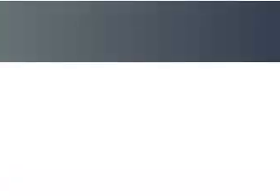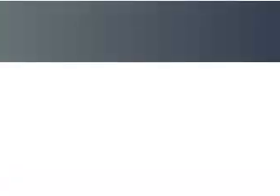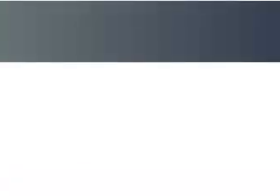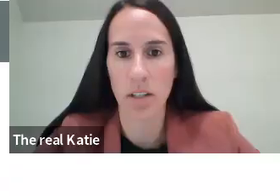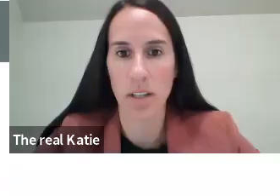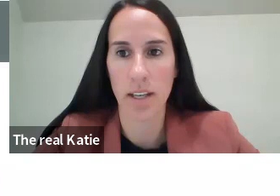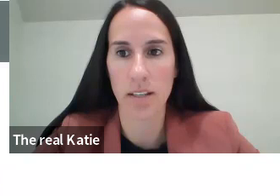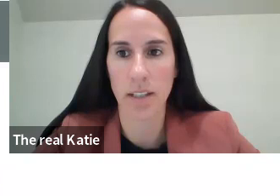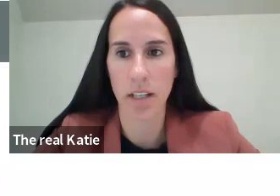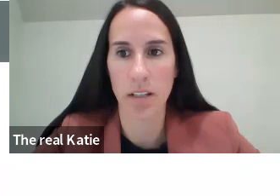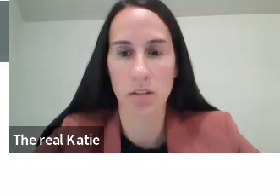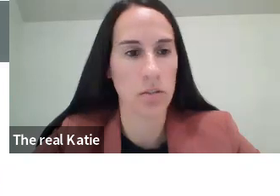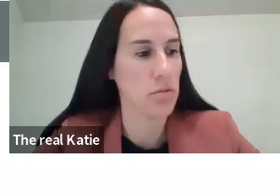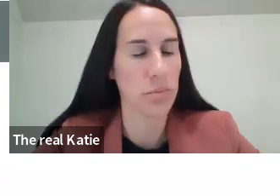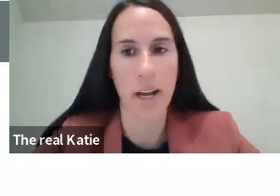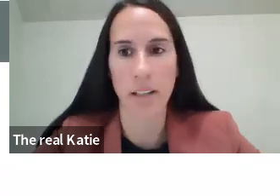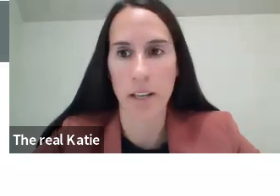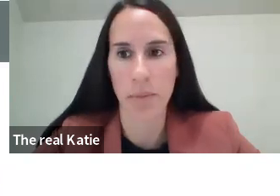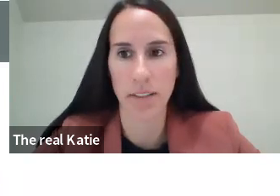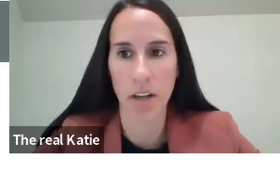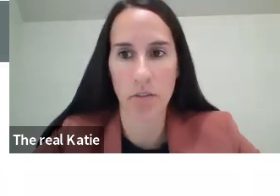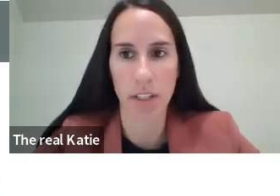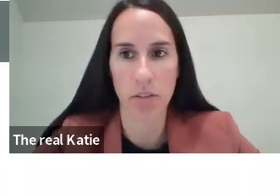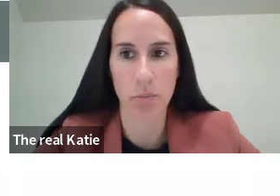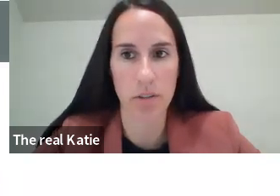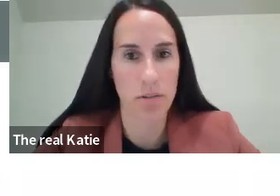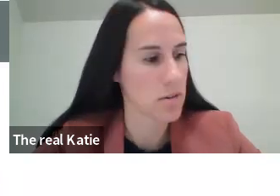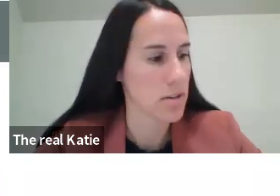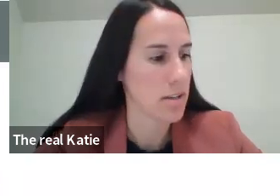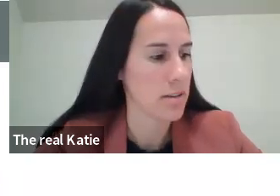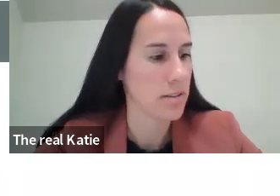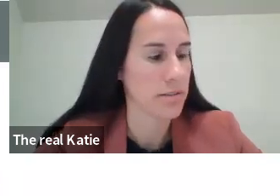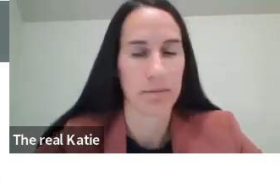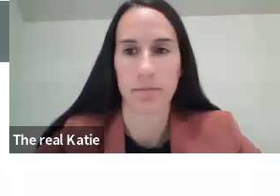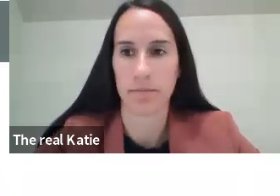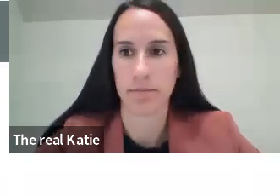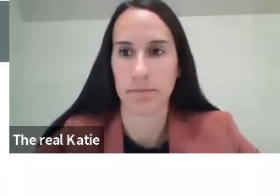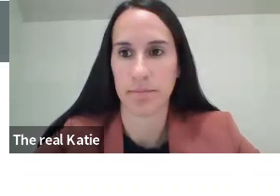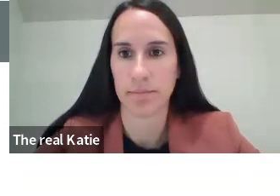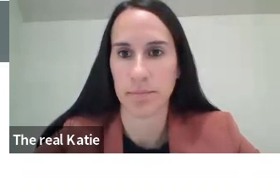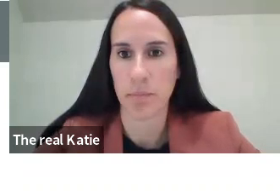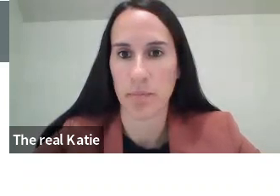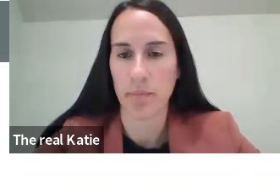I'll give Caitlin a second to spotlight myself and the interpreter.